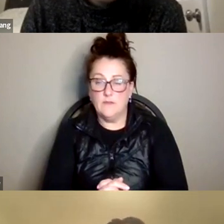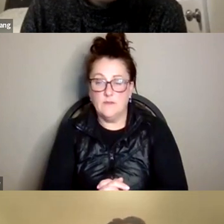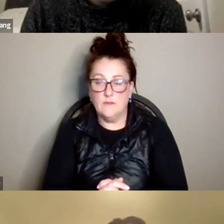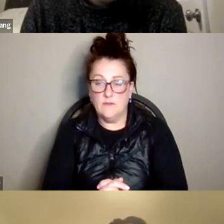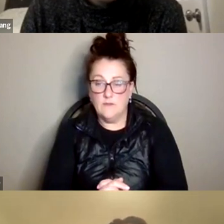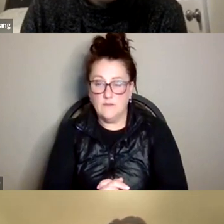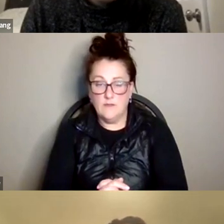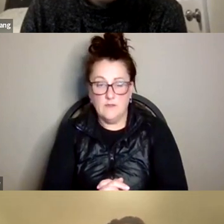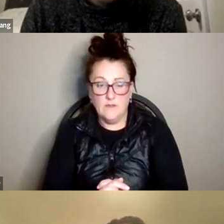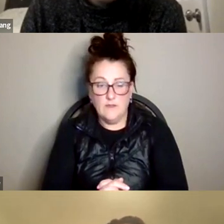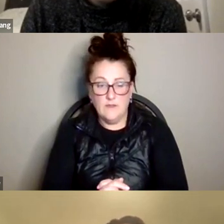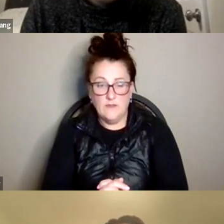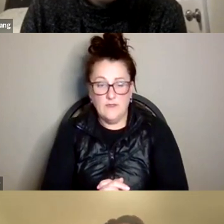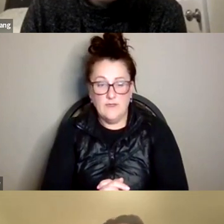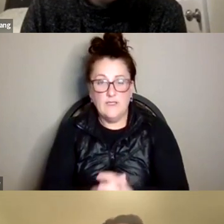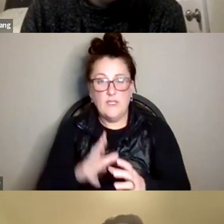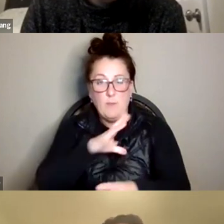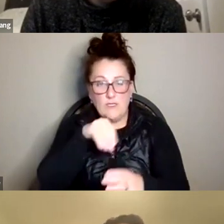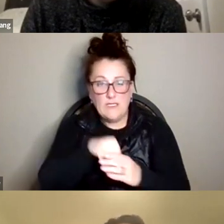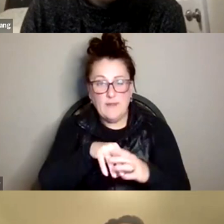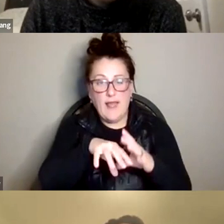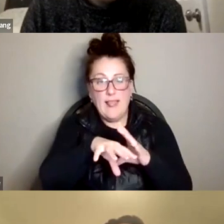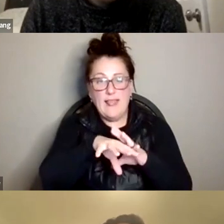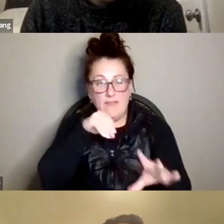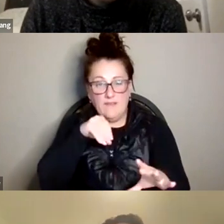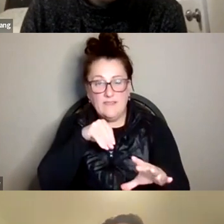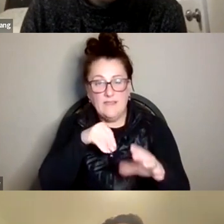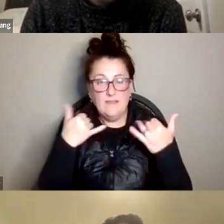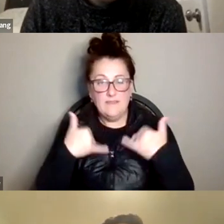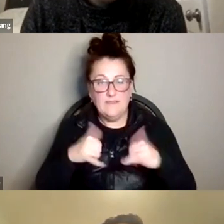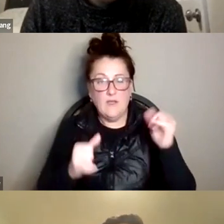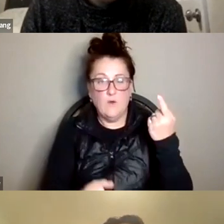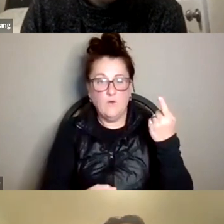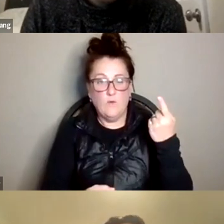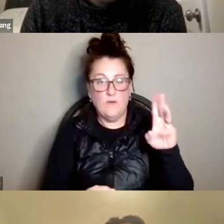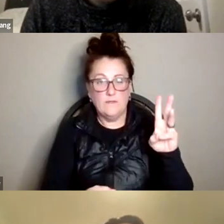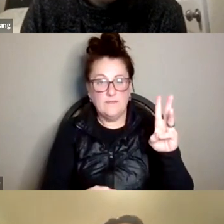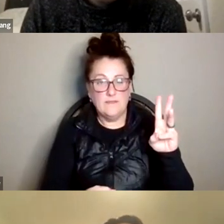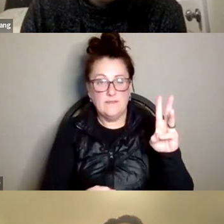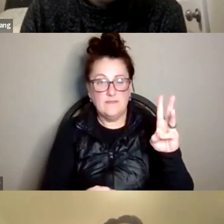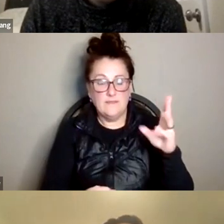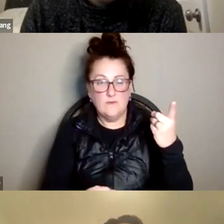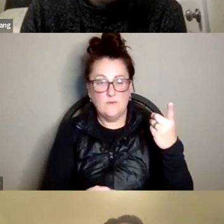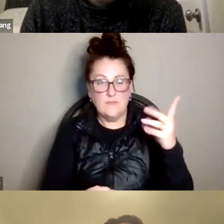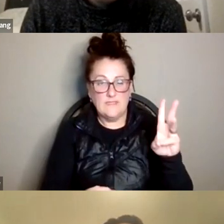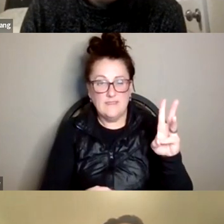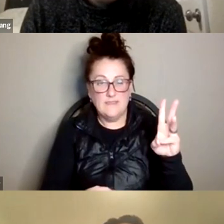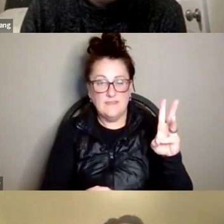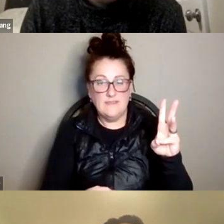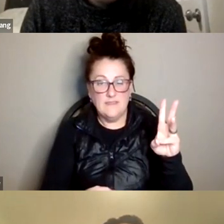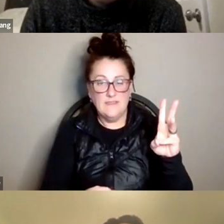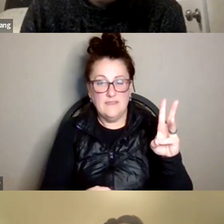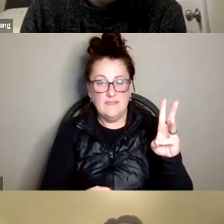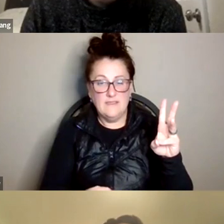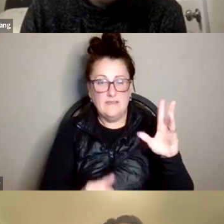So our participants are leaving us very slowly. We have 116 folks who really want to hang on. I'm very heartened